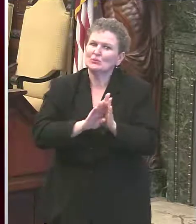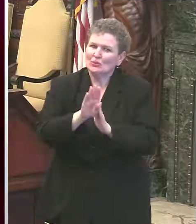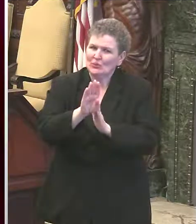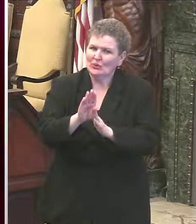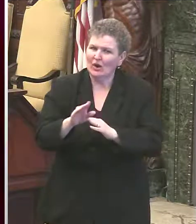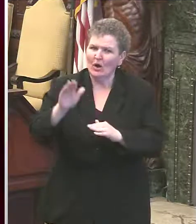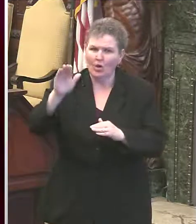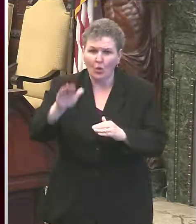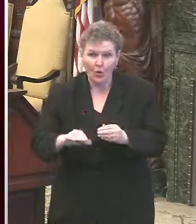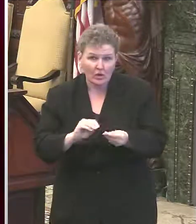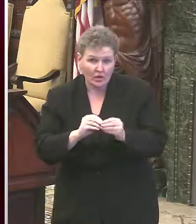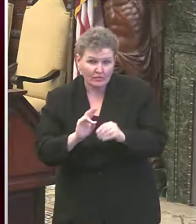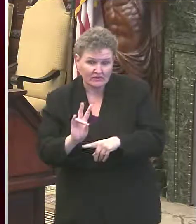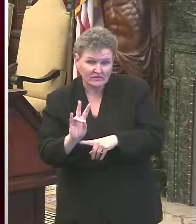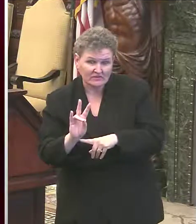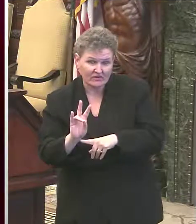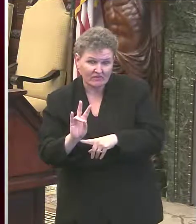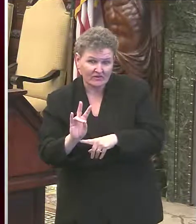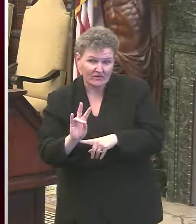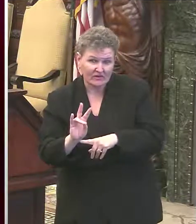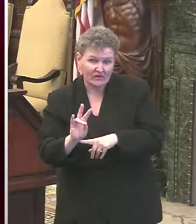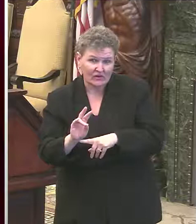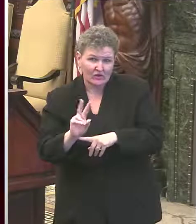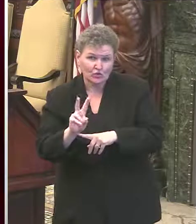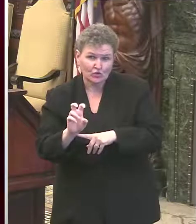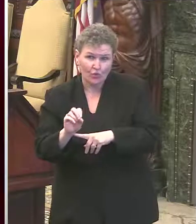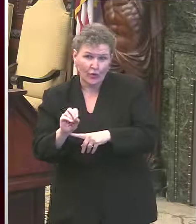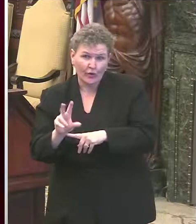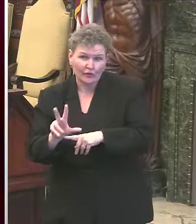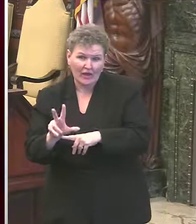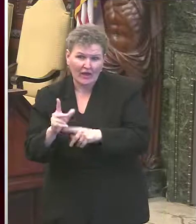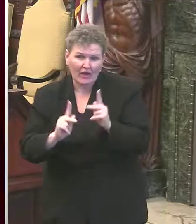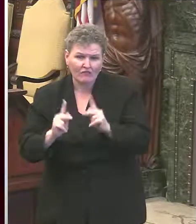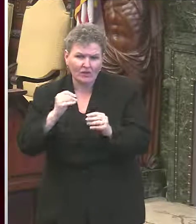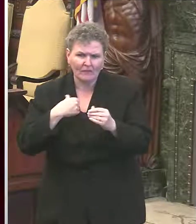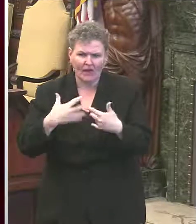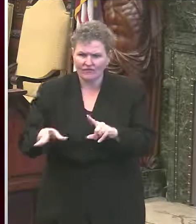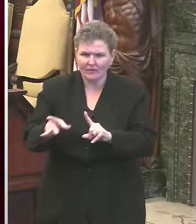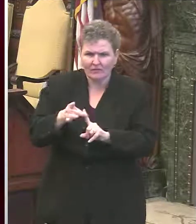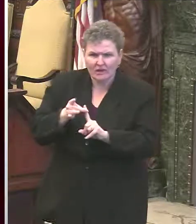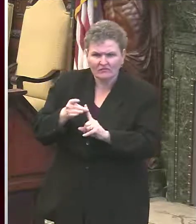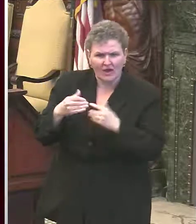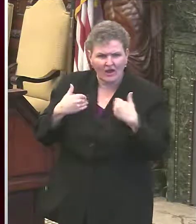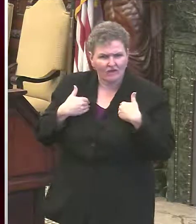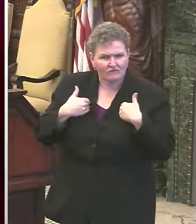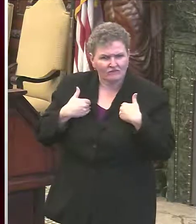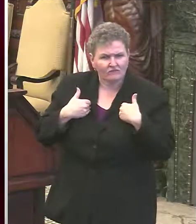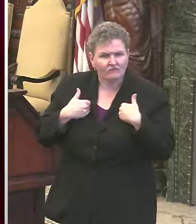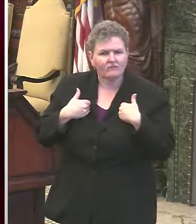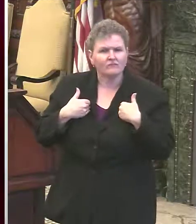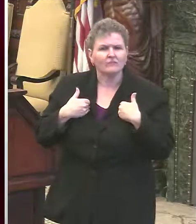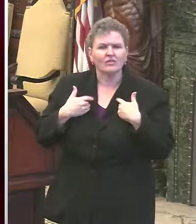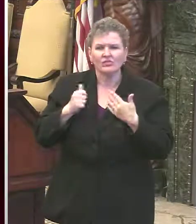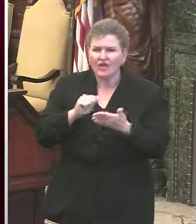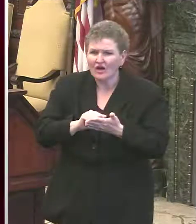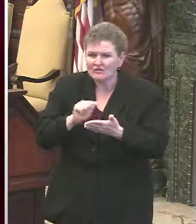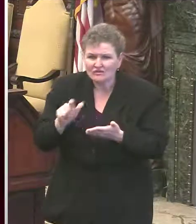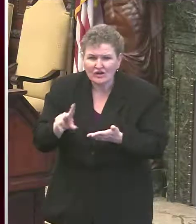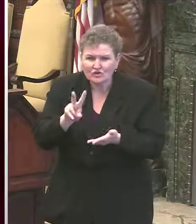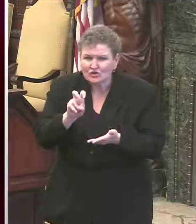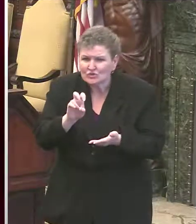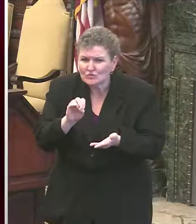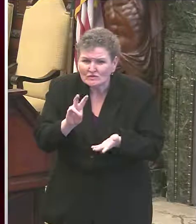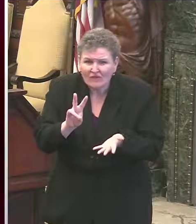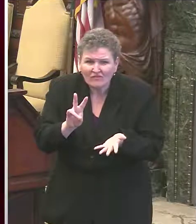there were 203 people hospitalized with the coronavirus infection in all the Philadelphia hospitals combined. With the